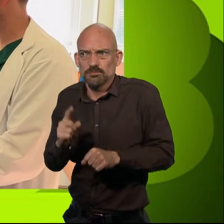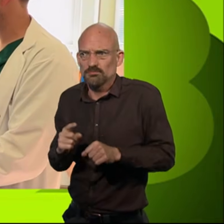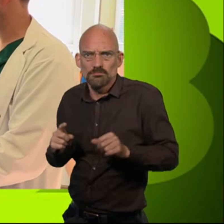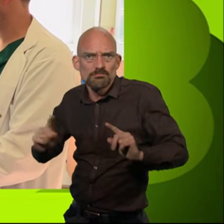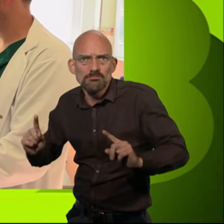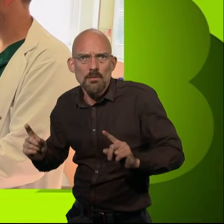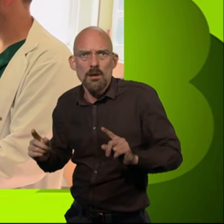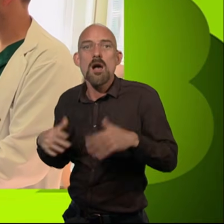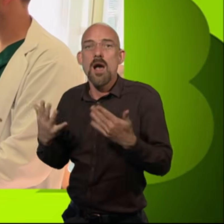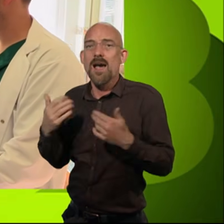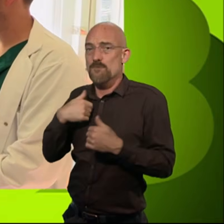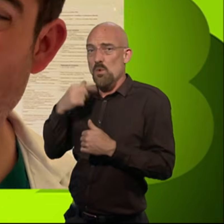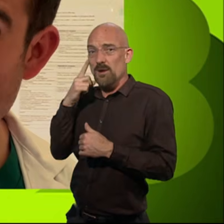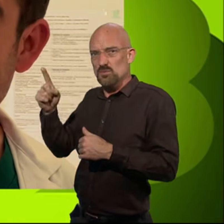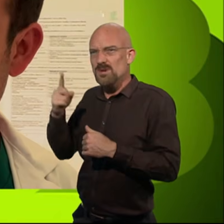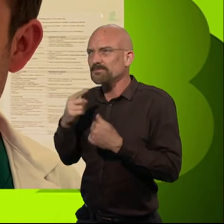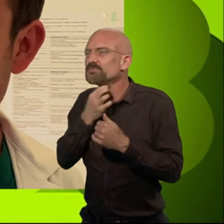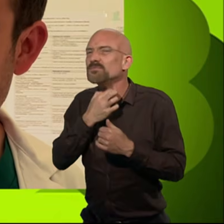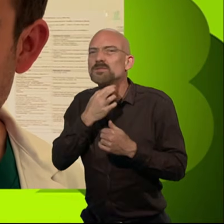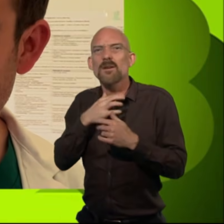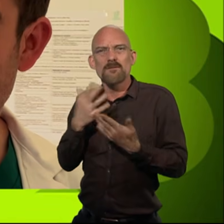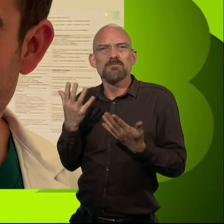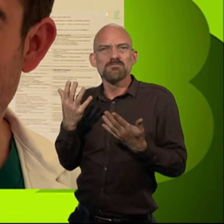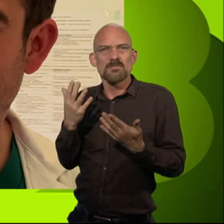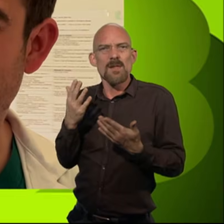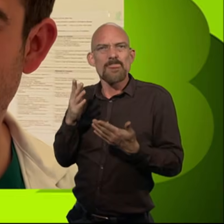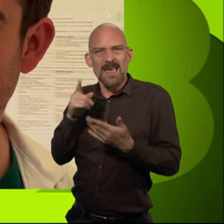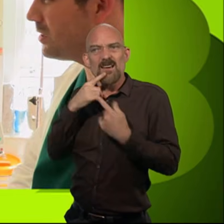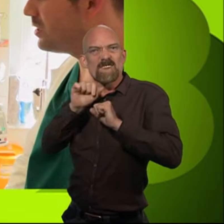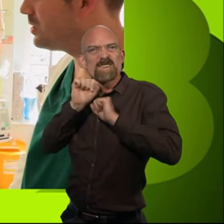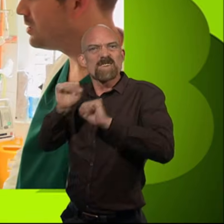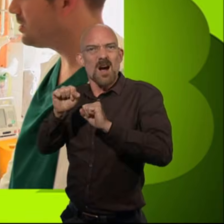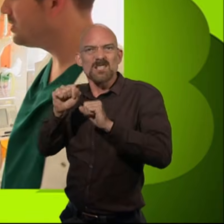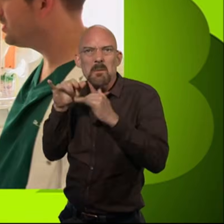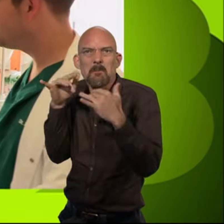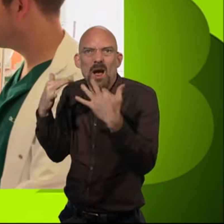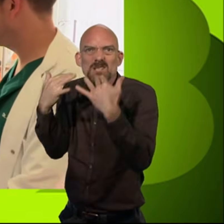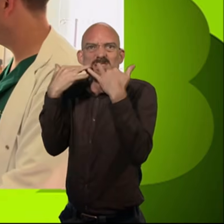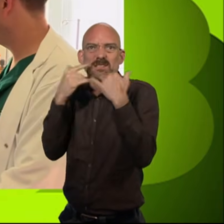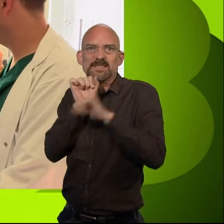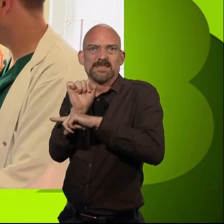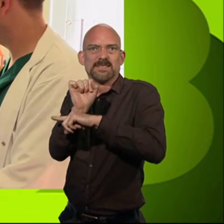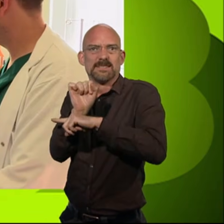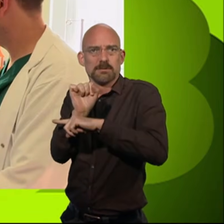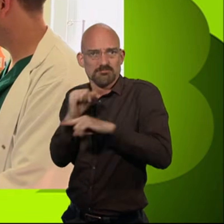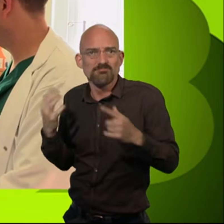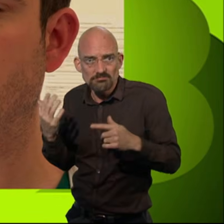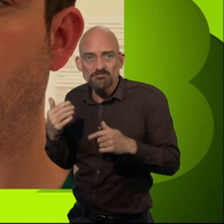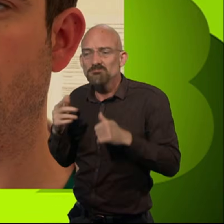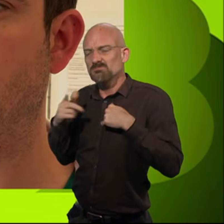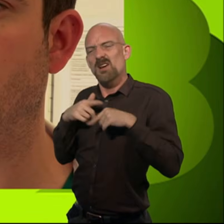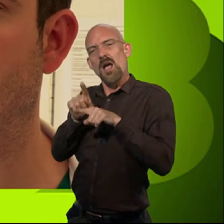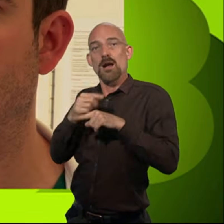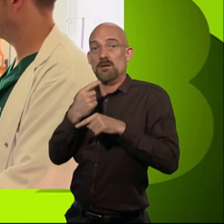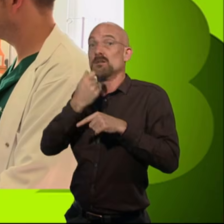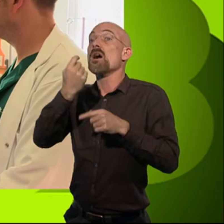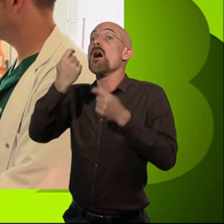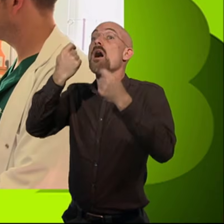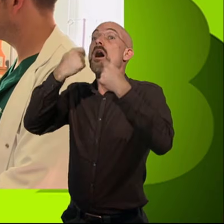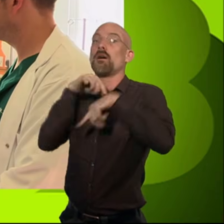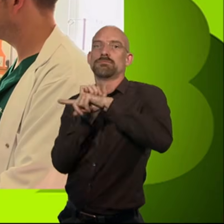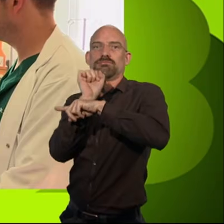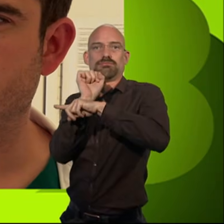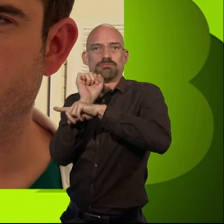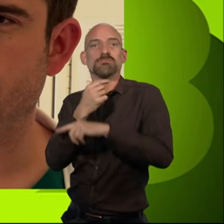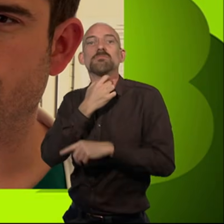they're your body's line of defense. Why do they get infected themselves? Sometimes it's just too much for them to fight. And the